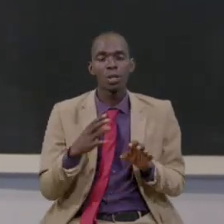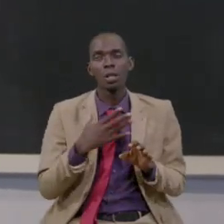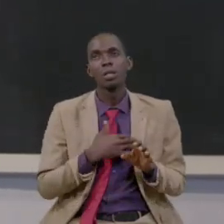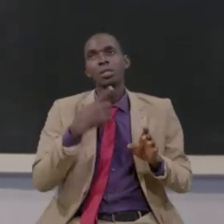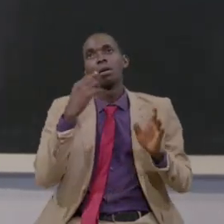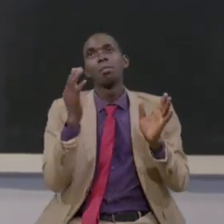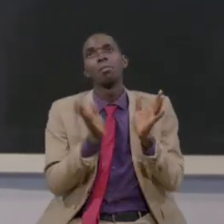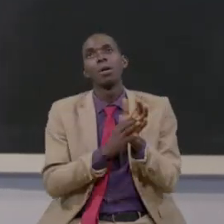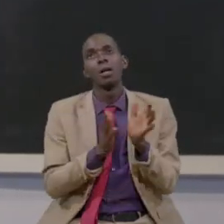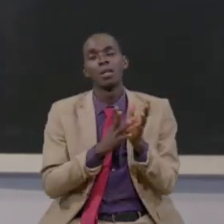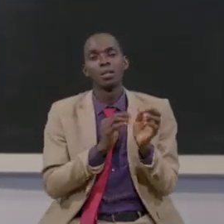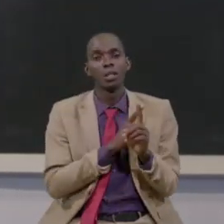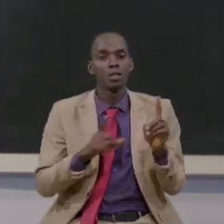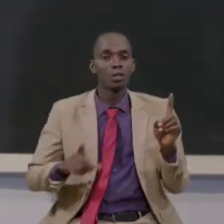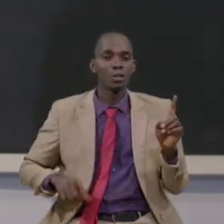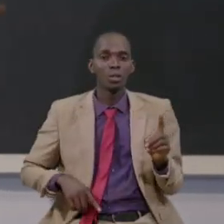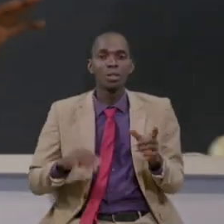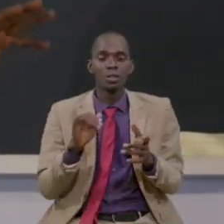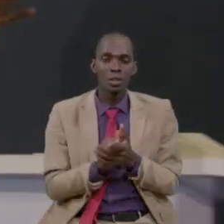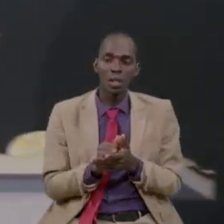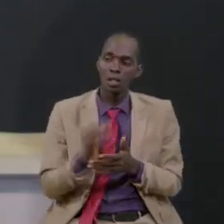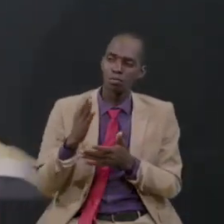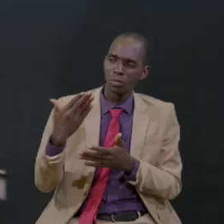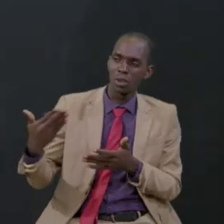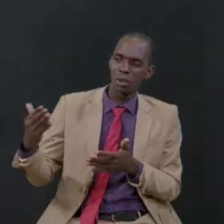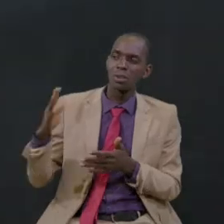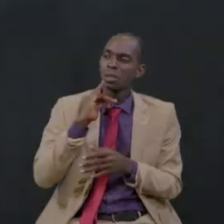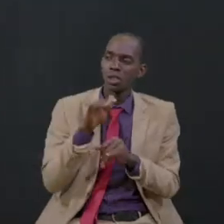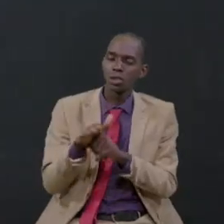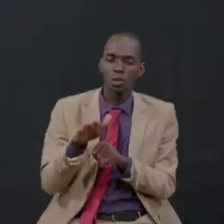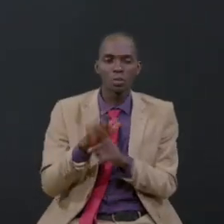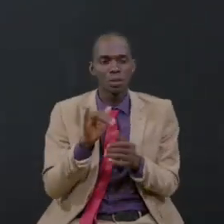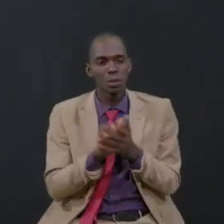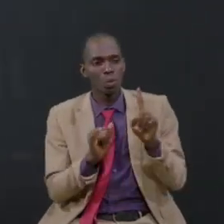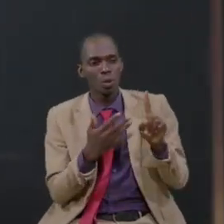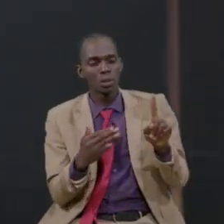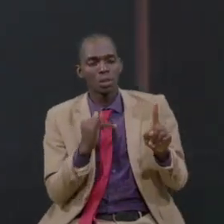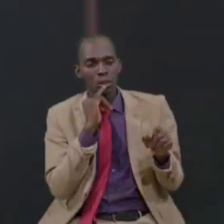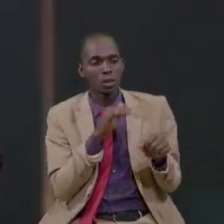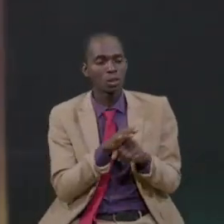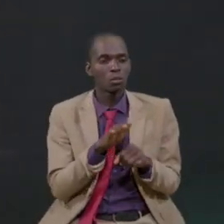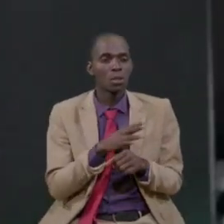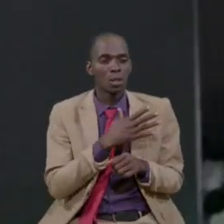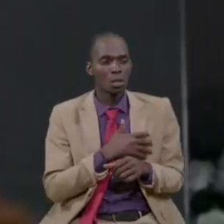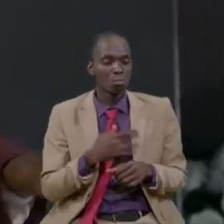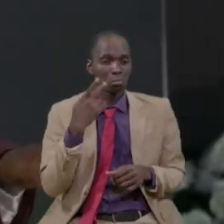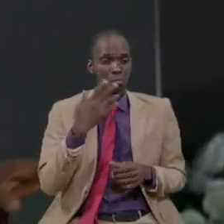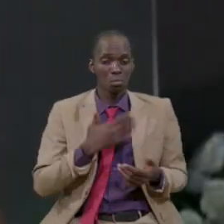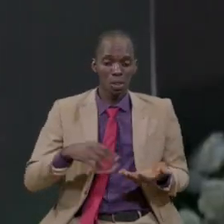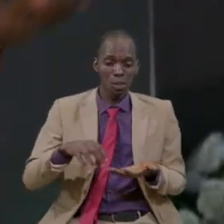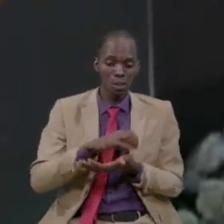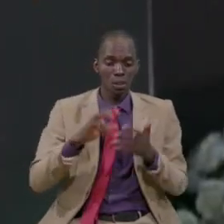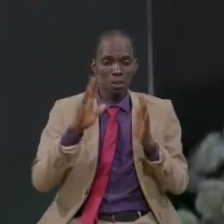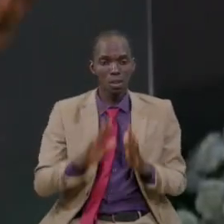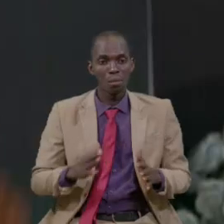that something will do it. That thing there will do it. And of course, my singers, my choir, my